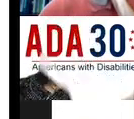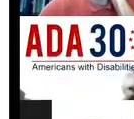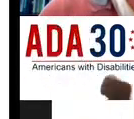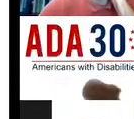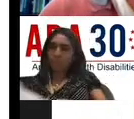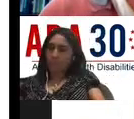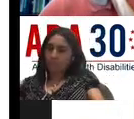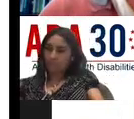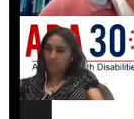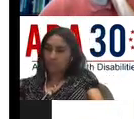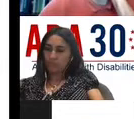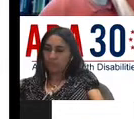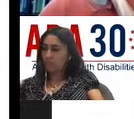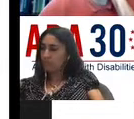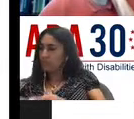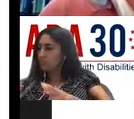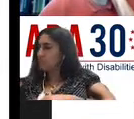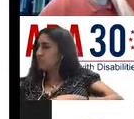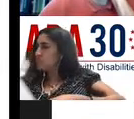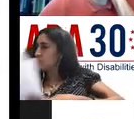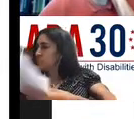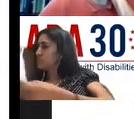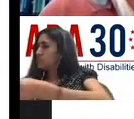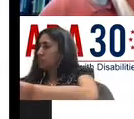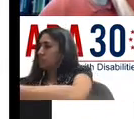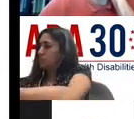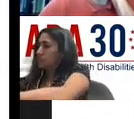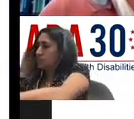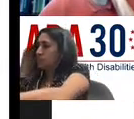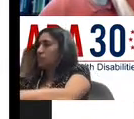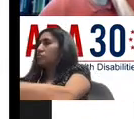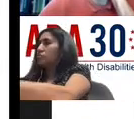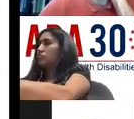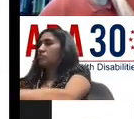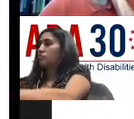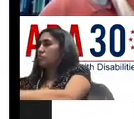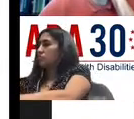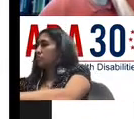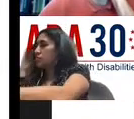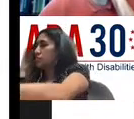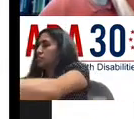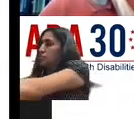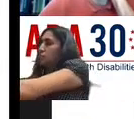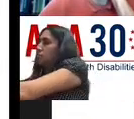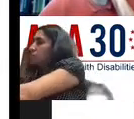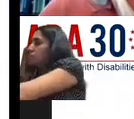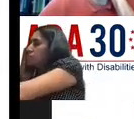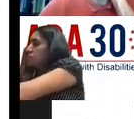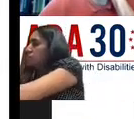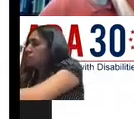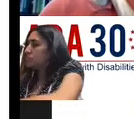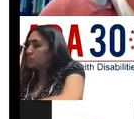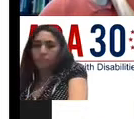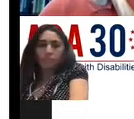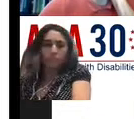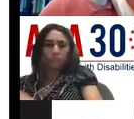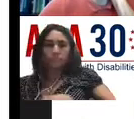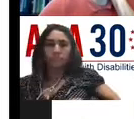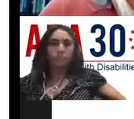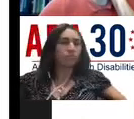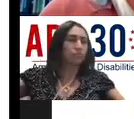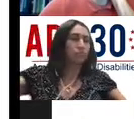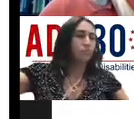good about addressing accessibility needs, and it's an ongoing process. And I know they constantly update their